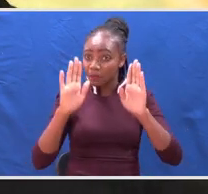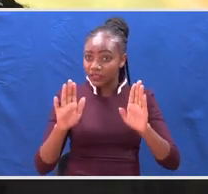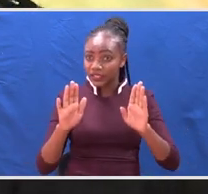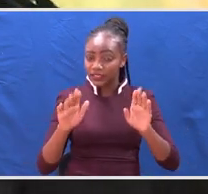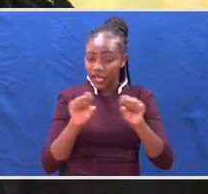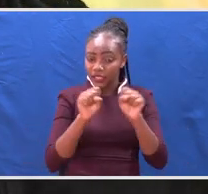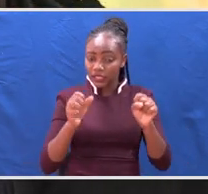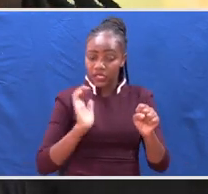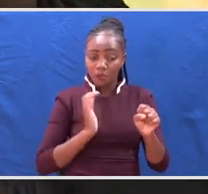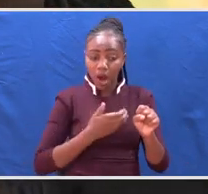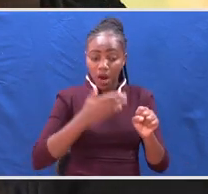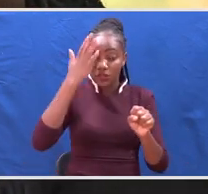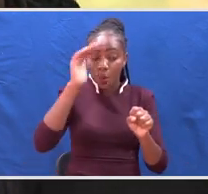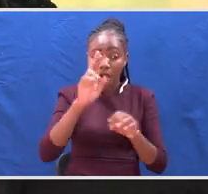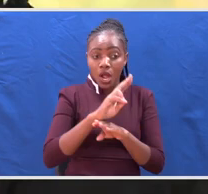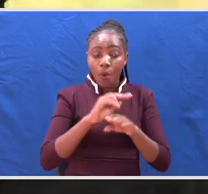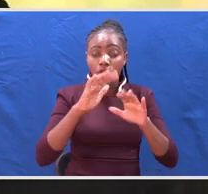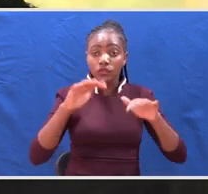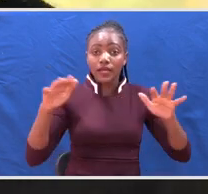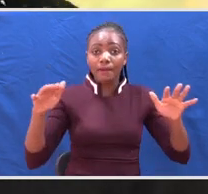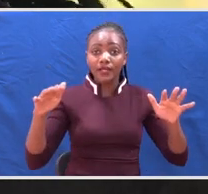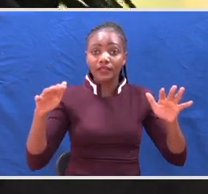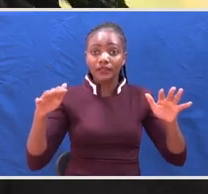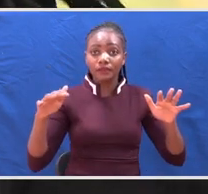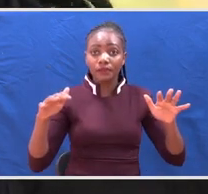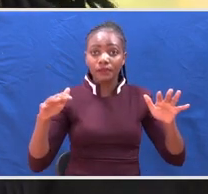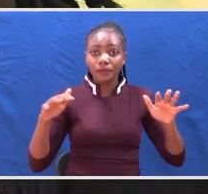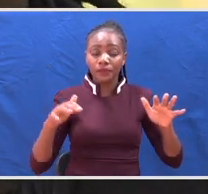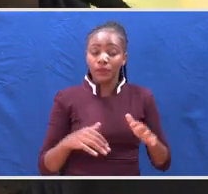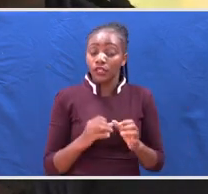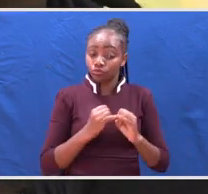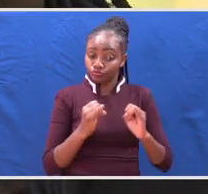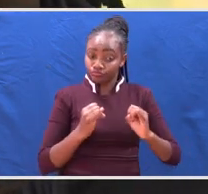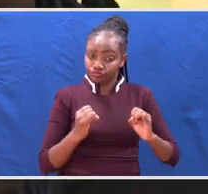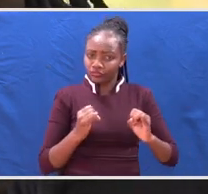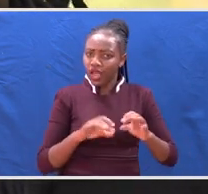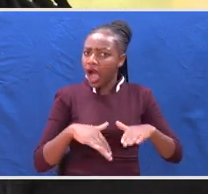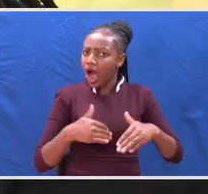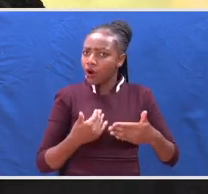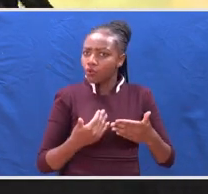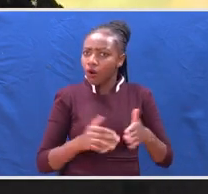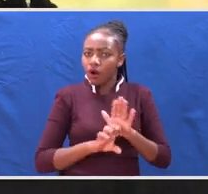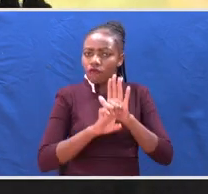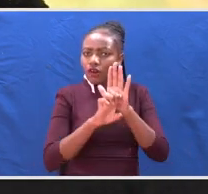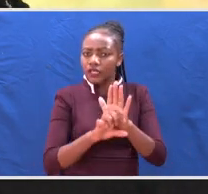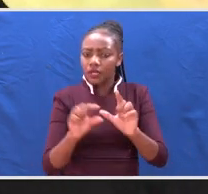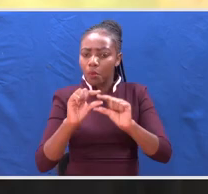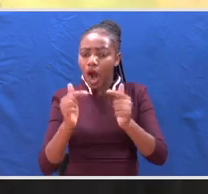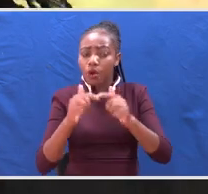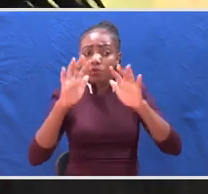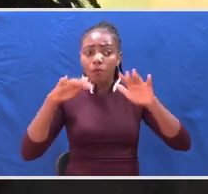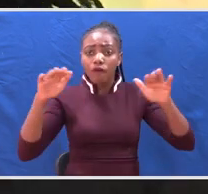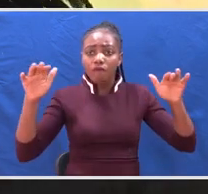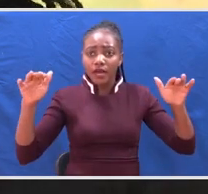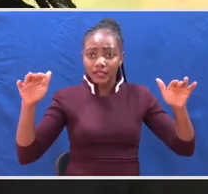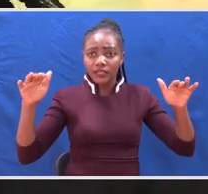ecosystem because they are used as biological indicators. For example, like a group of birds,